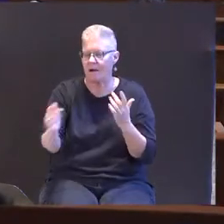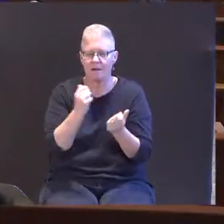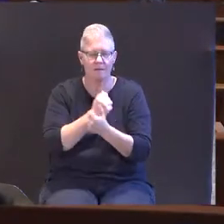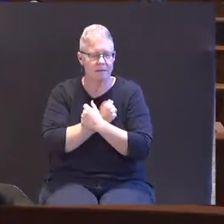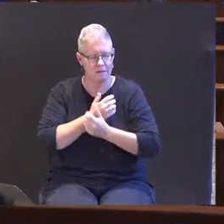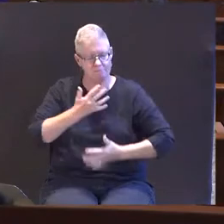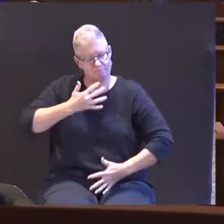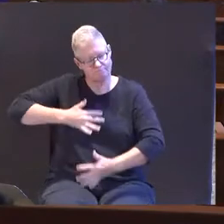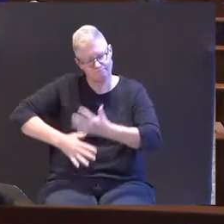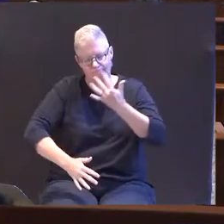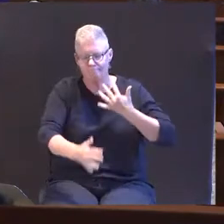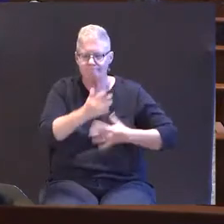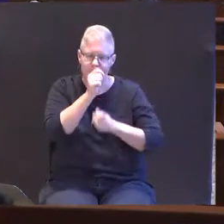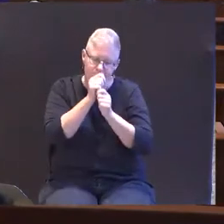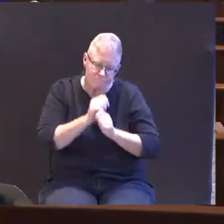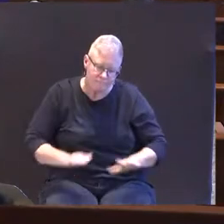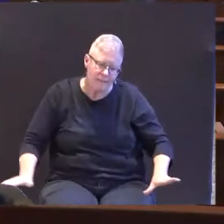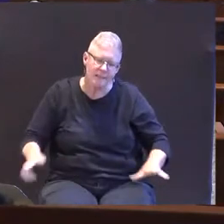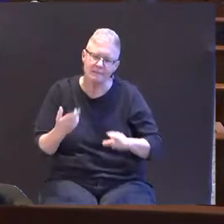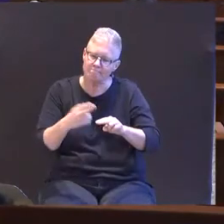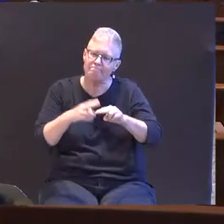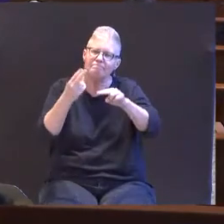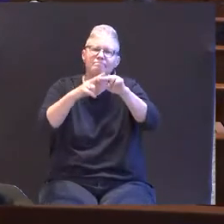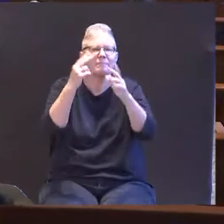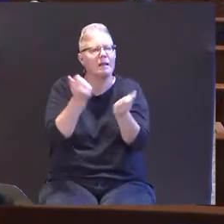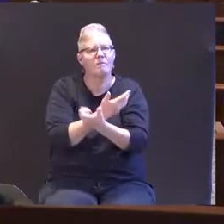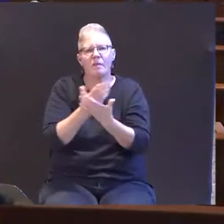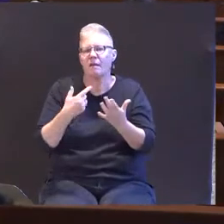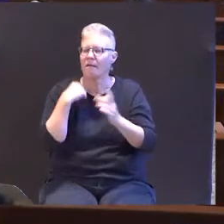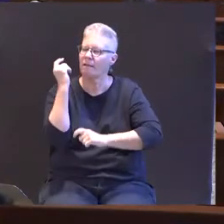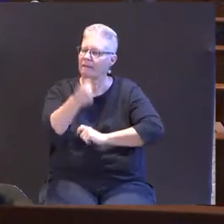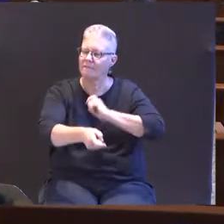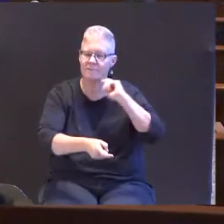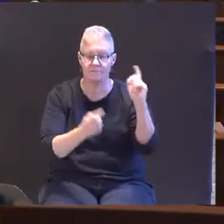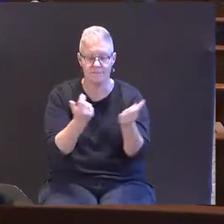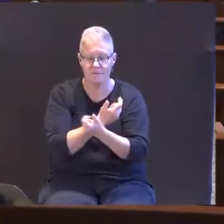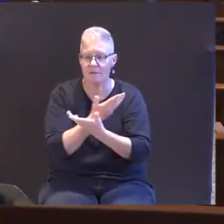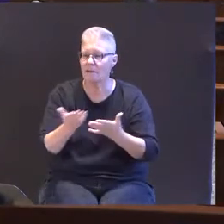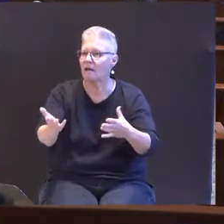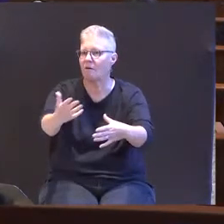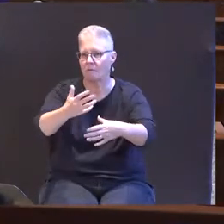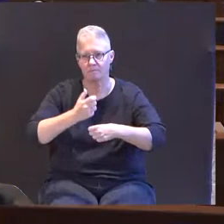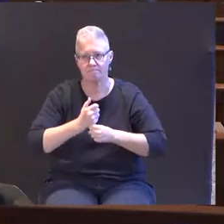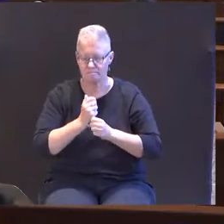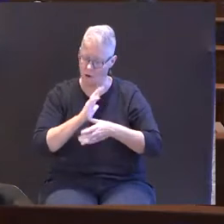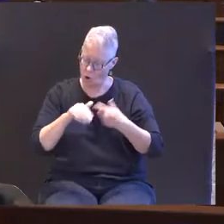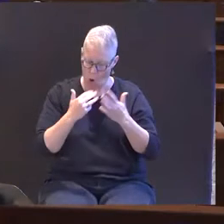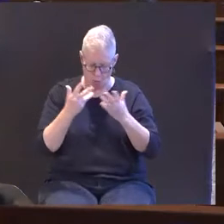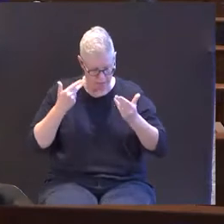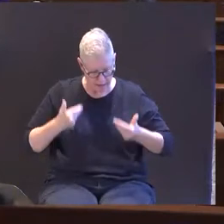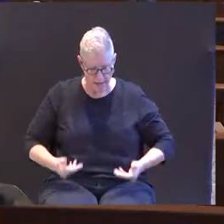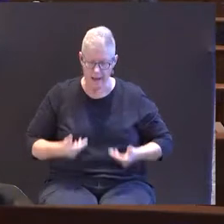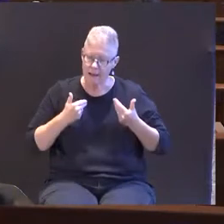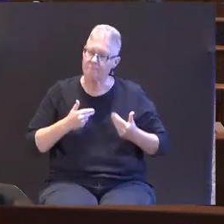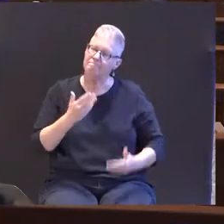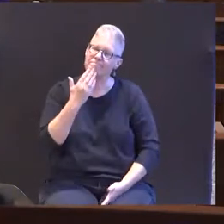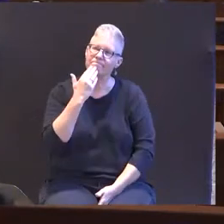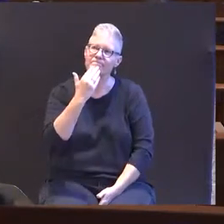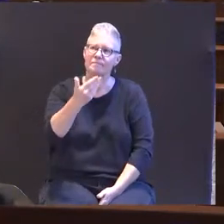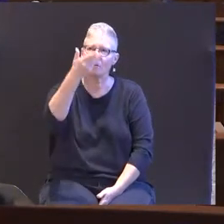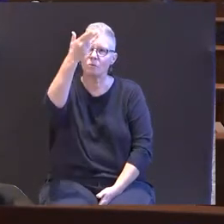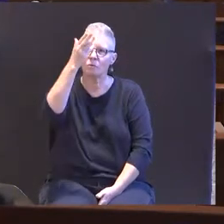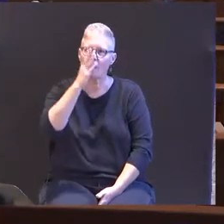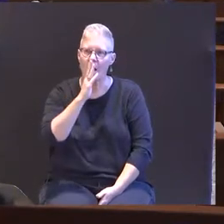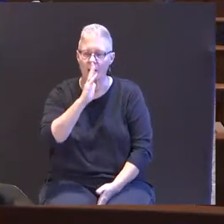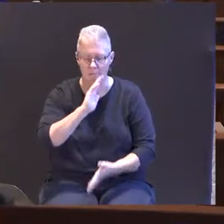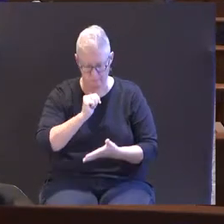and multiplies all that I give, all that I receive, and all that I am. Thank you, God.